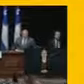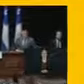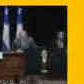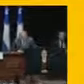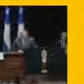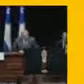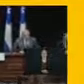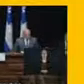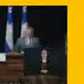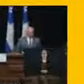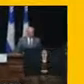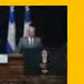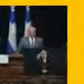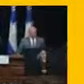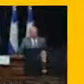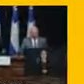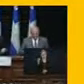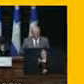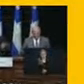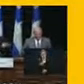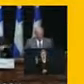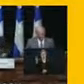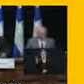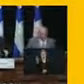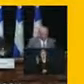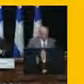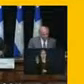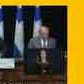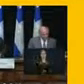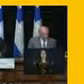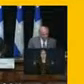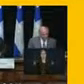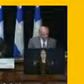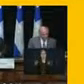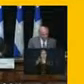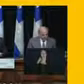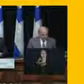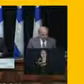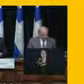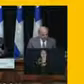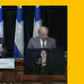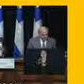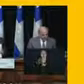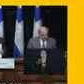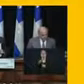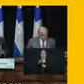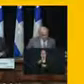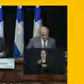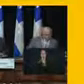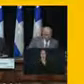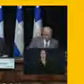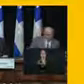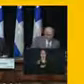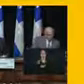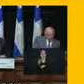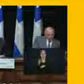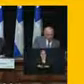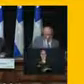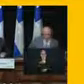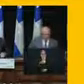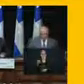information around what was going on in China came to us through a range of intelligence services,